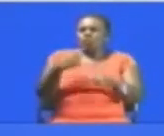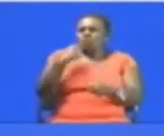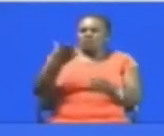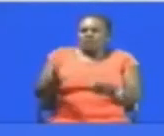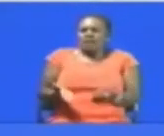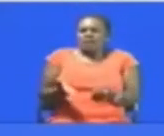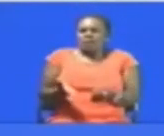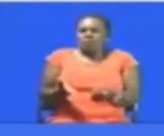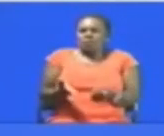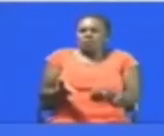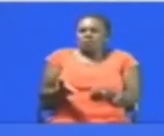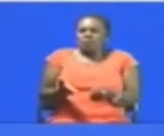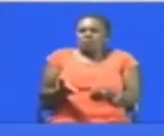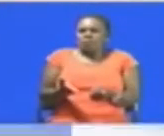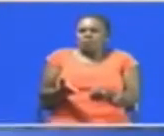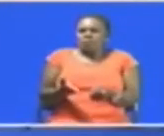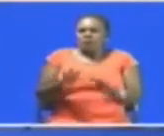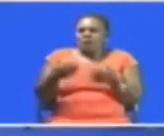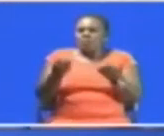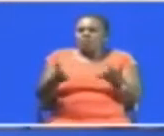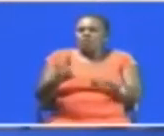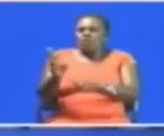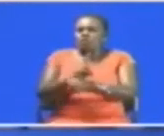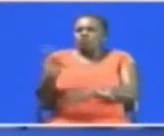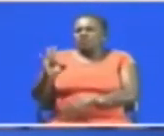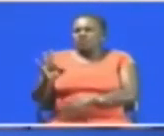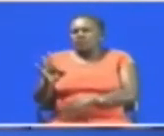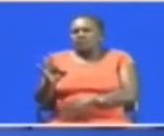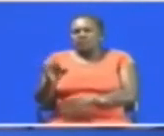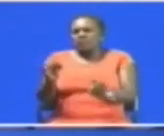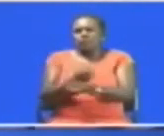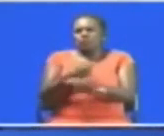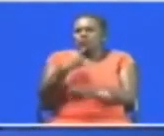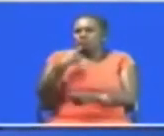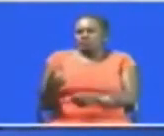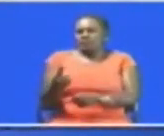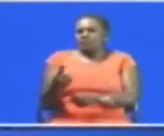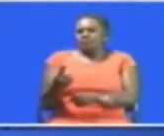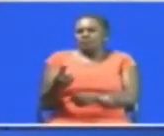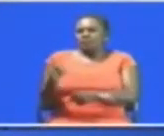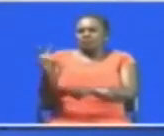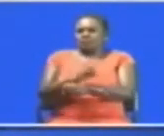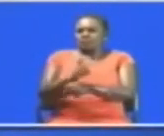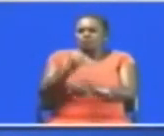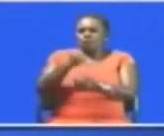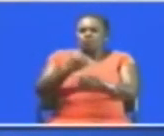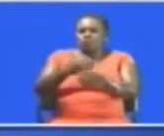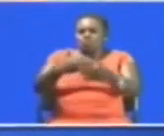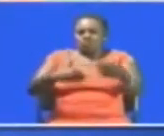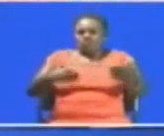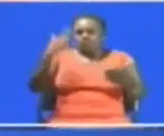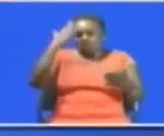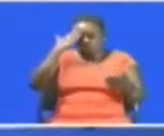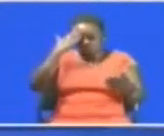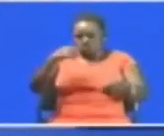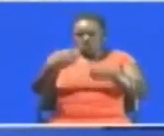many farmers did not use fertilizer or how many used less fertilizer. A survey can be conducted early enough and you can be able to